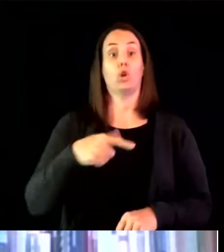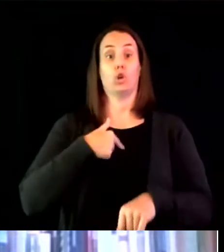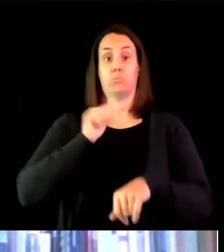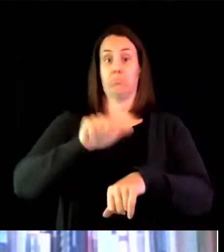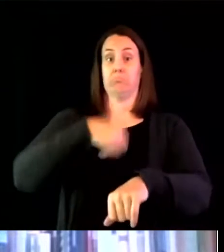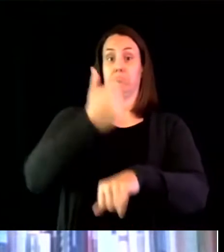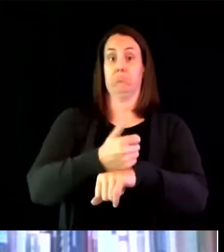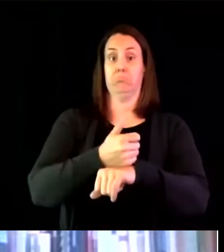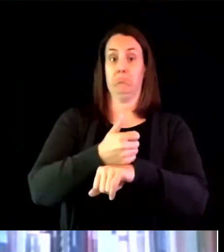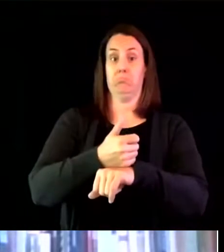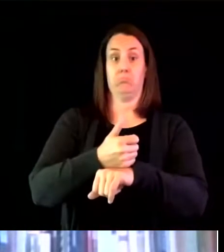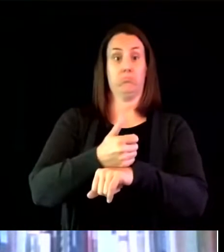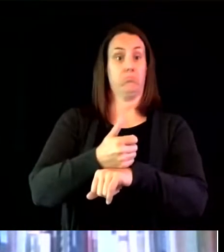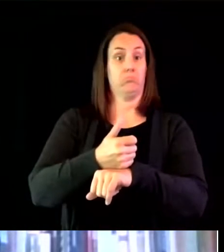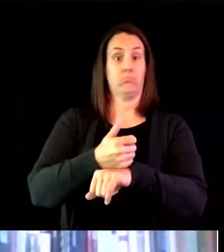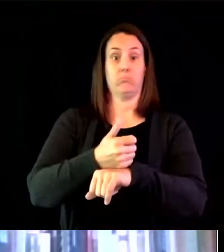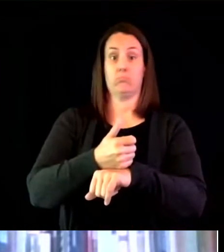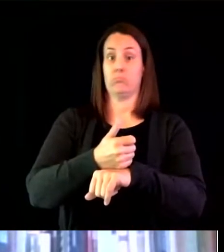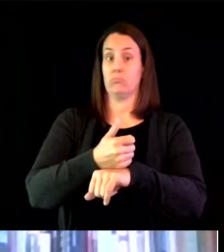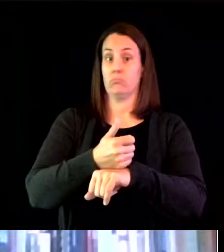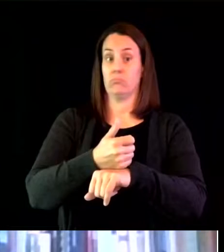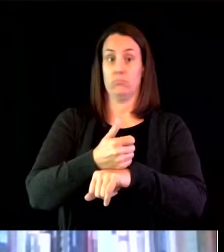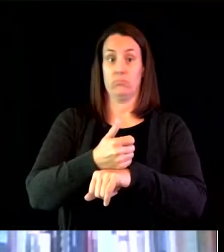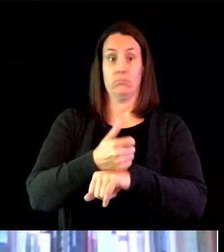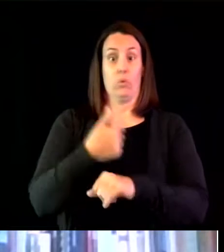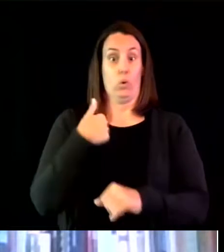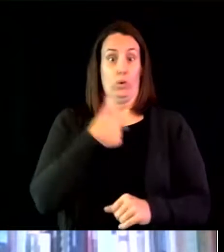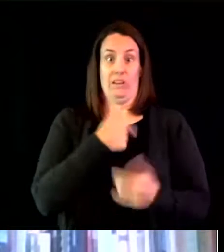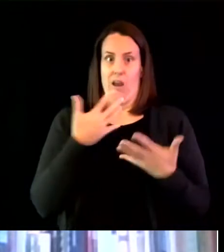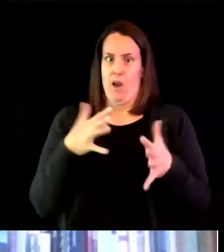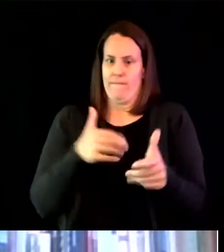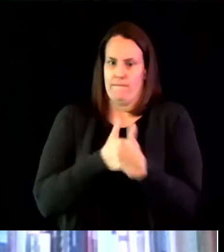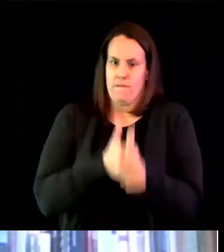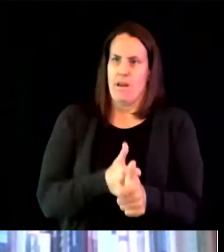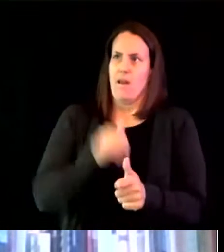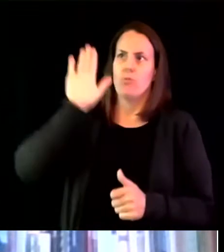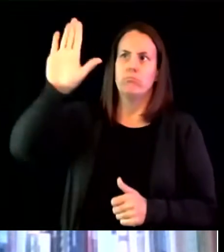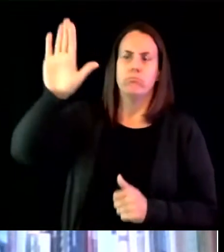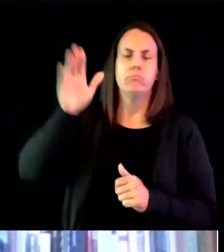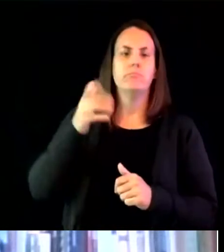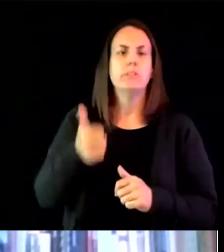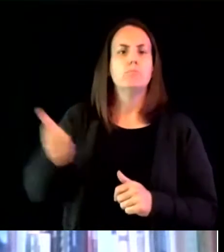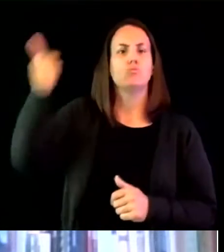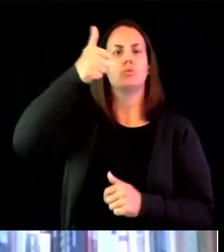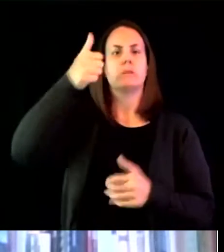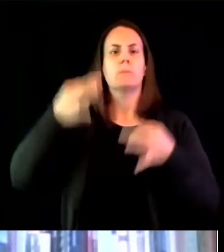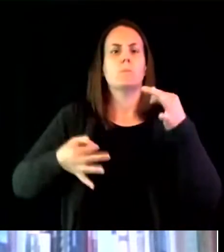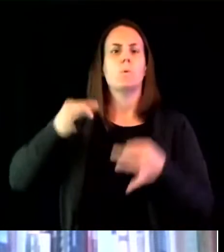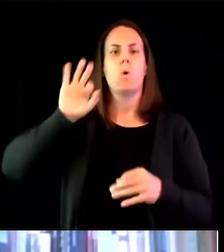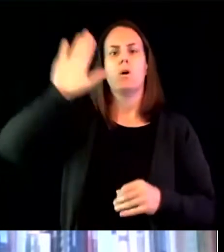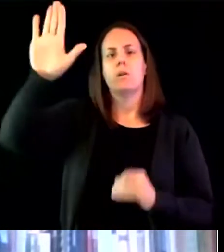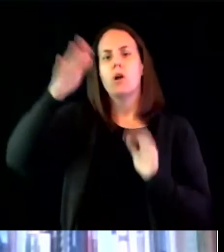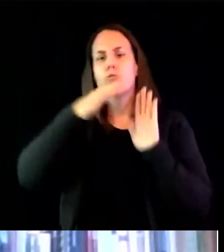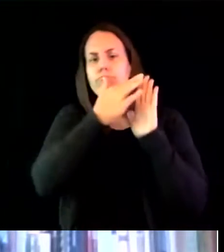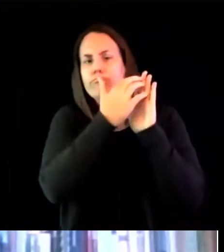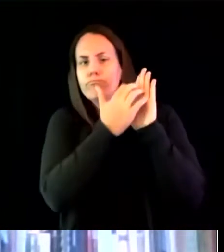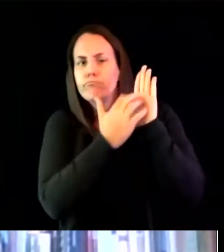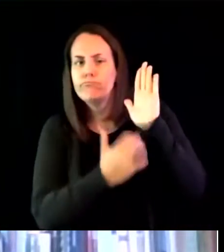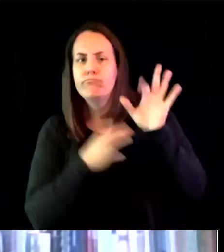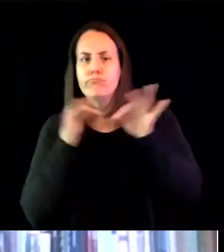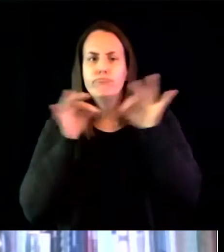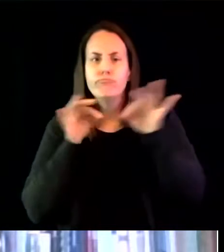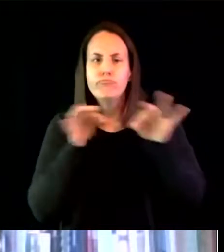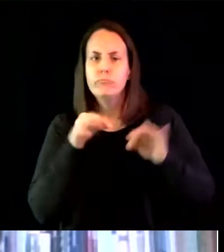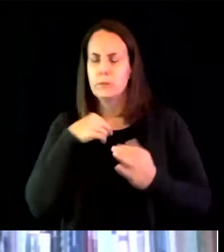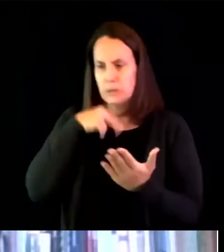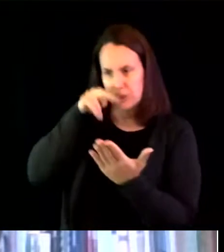that the order is in place because we are in crisis in the state, and mass gatherings are not a helpful way for